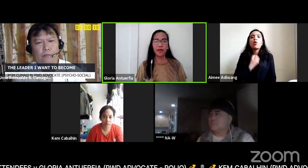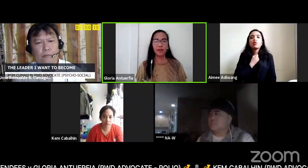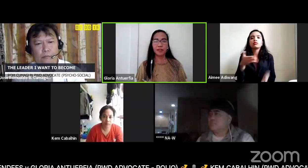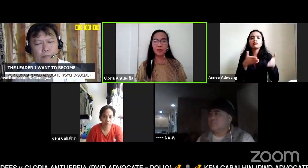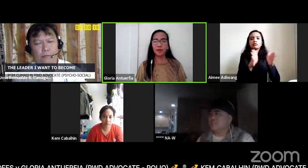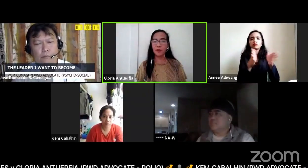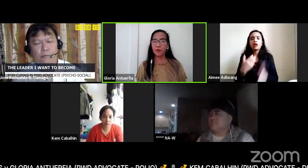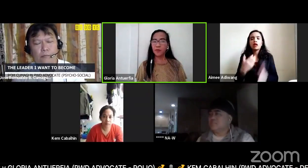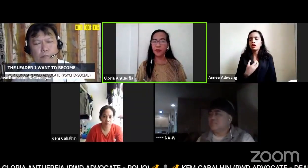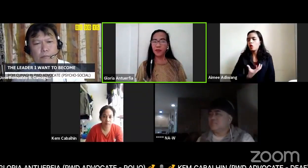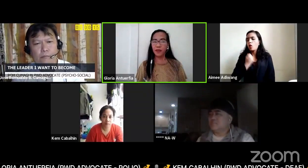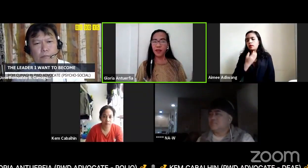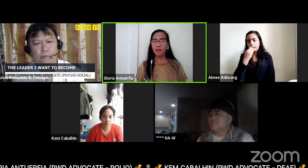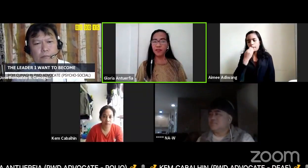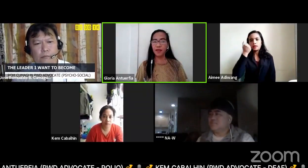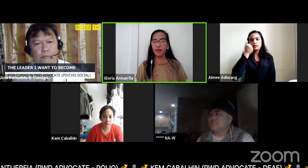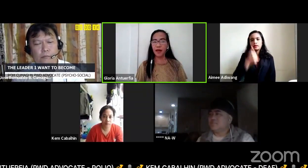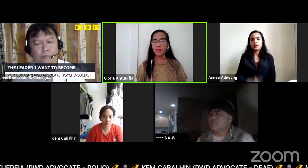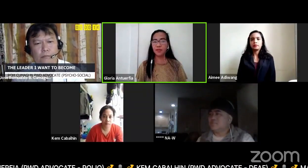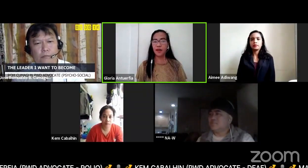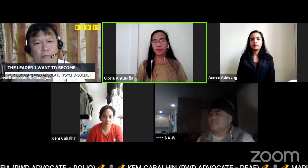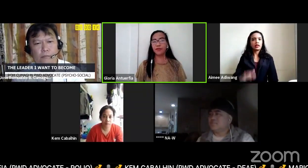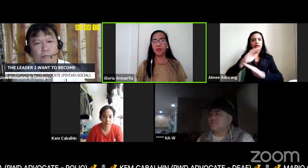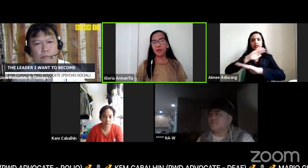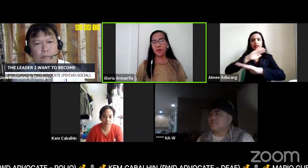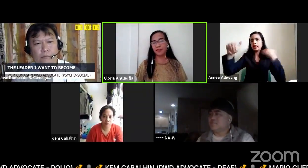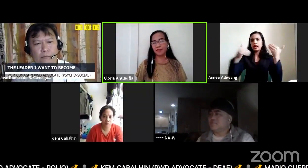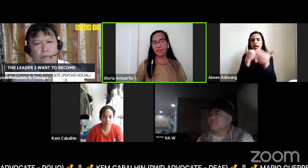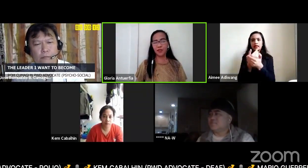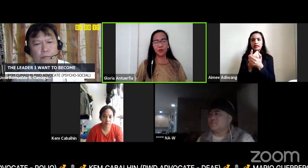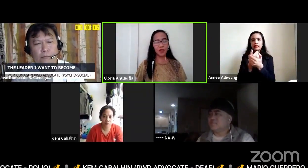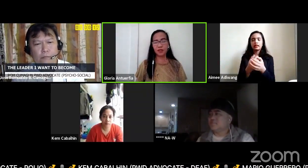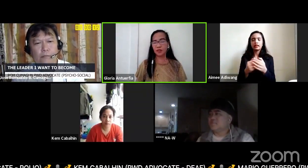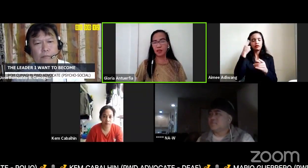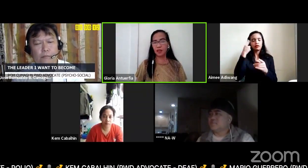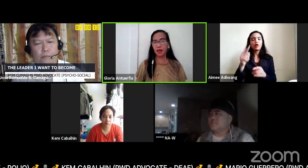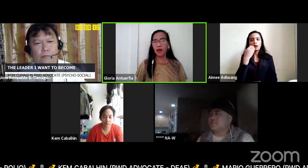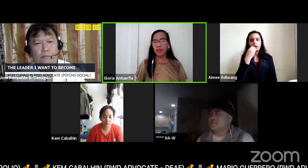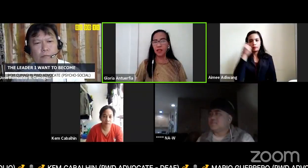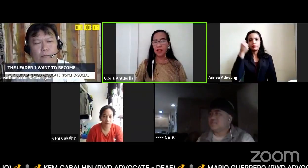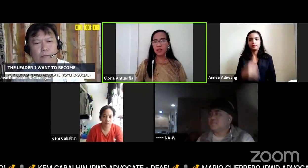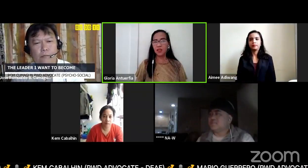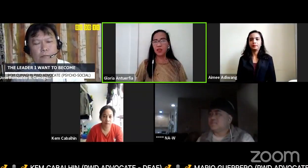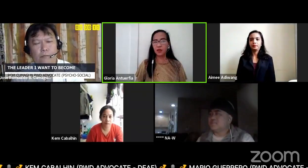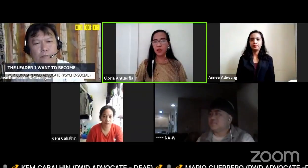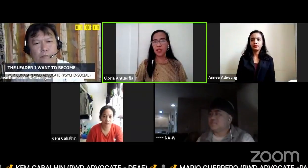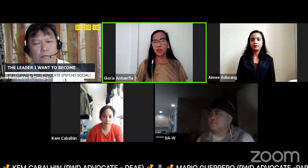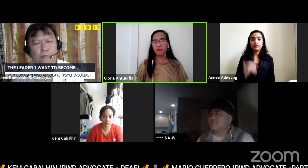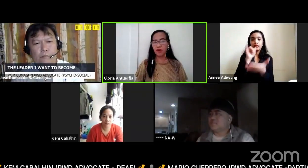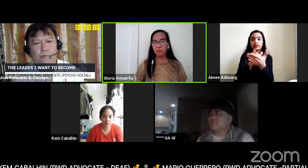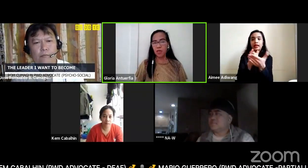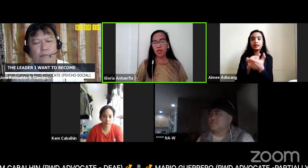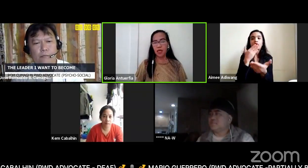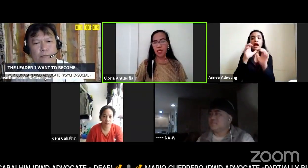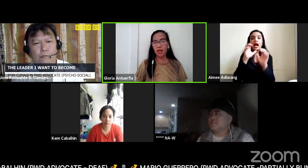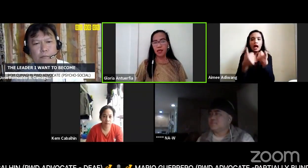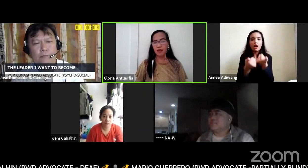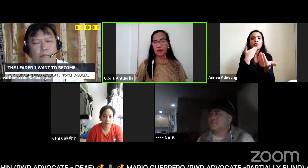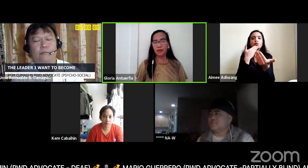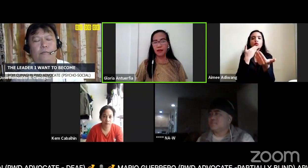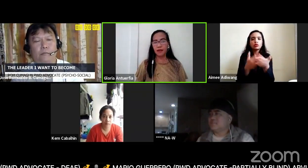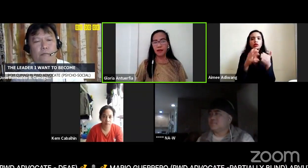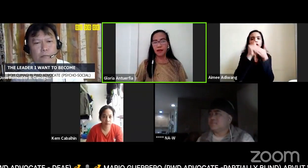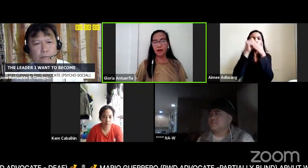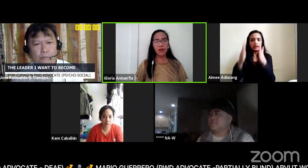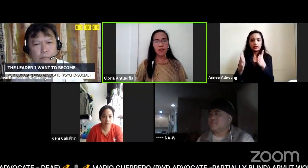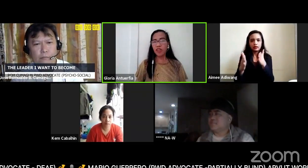my very best. So everything comes out for the best. So that's it. That's what a good leader for me.